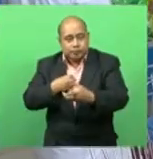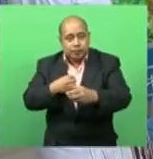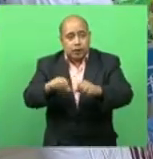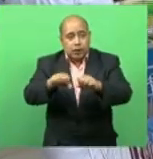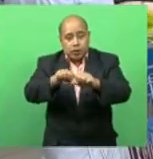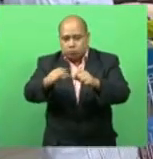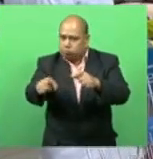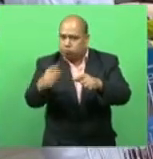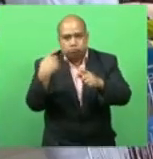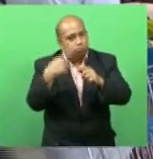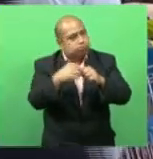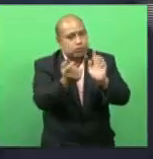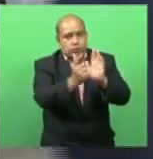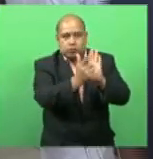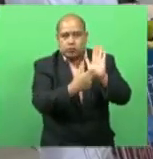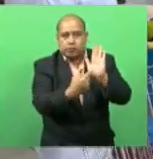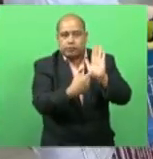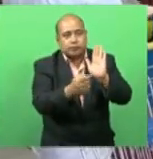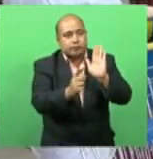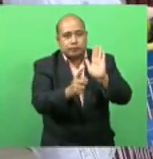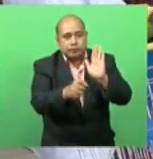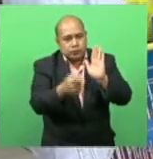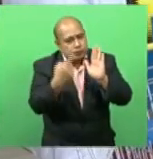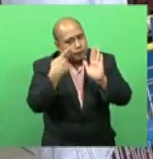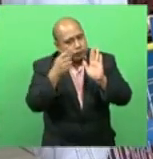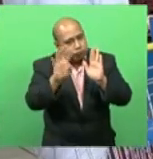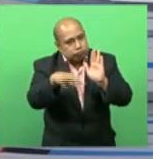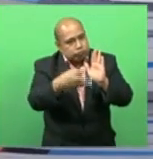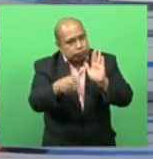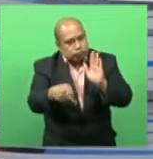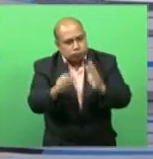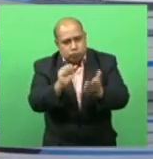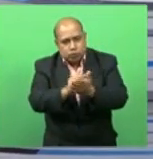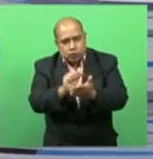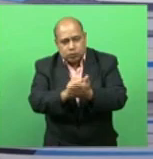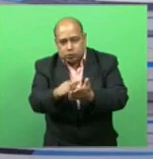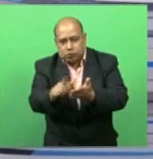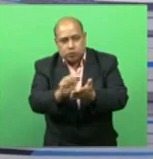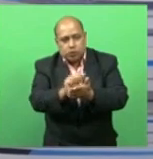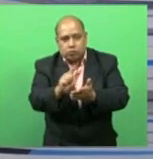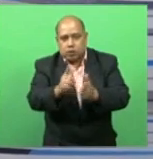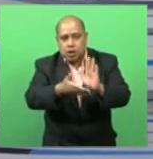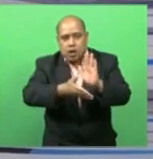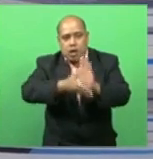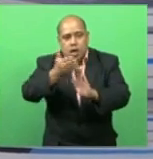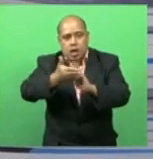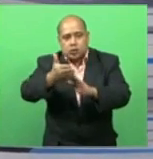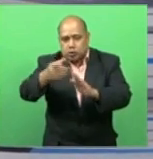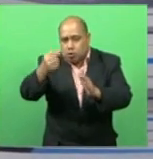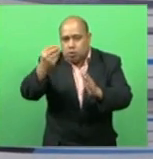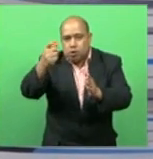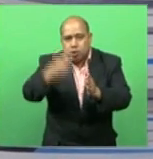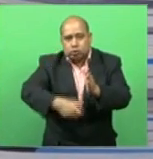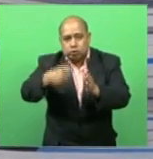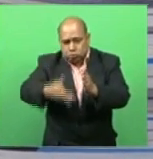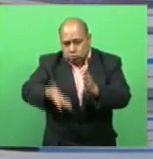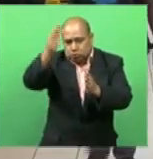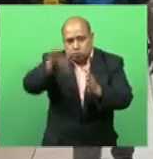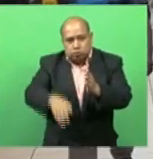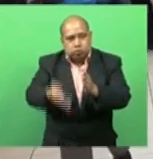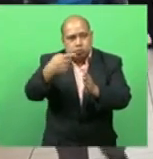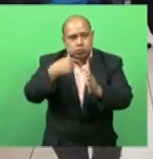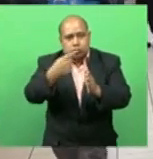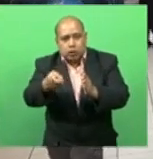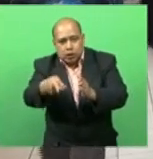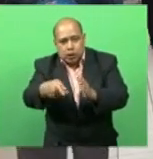These traders were found selling regulated items at an increased price, failing to display prices as well as failure to issue receipts.